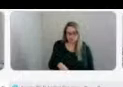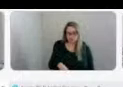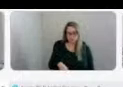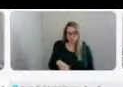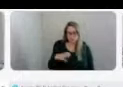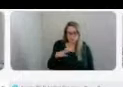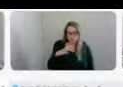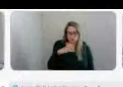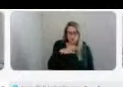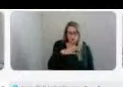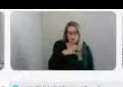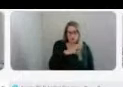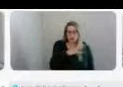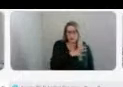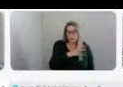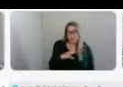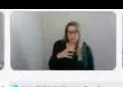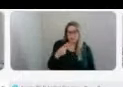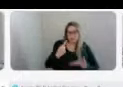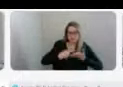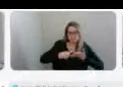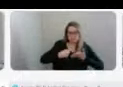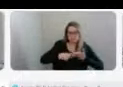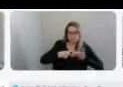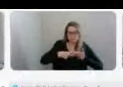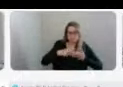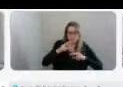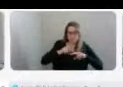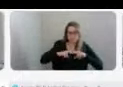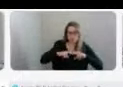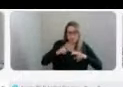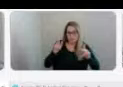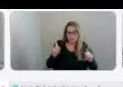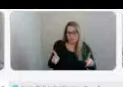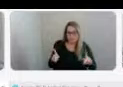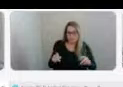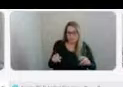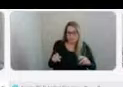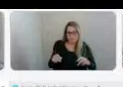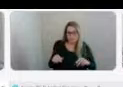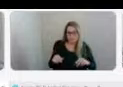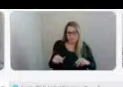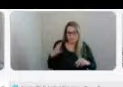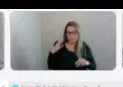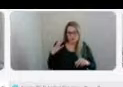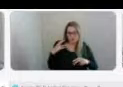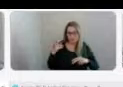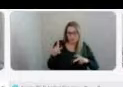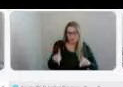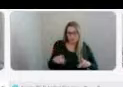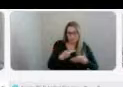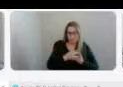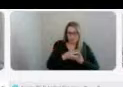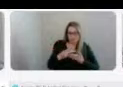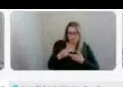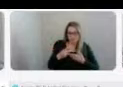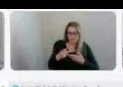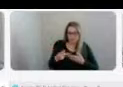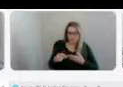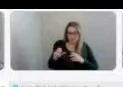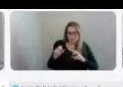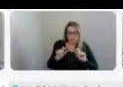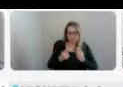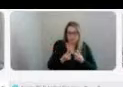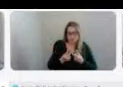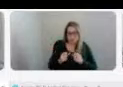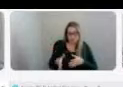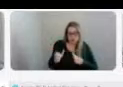deliberations the chairperson would be assigned a failing grade she has allowed fair